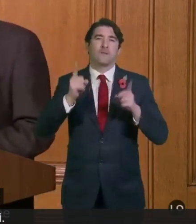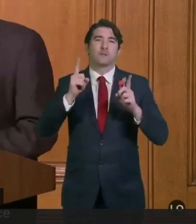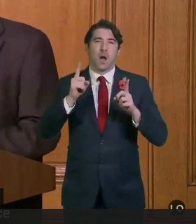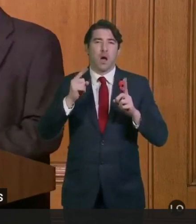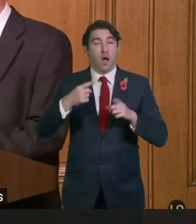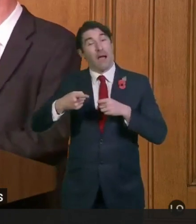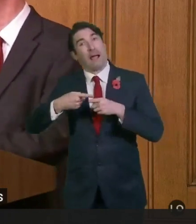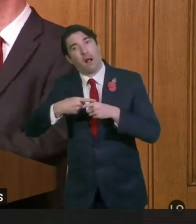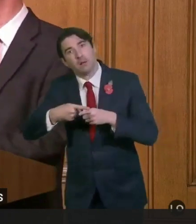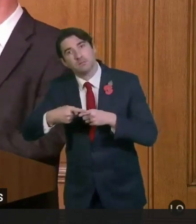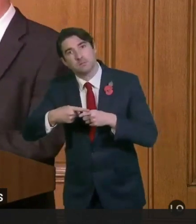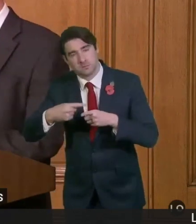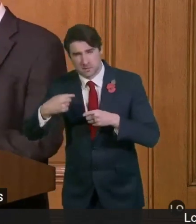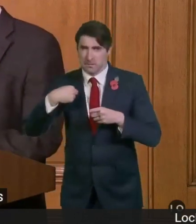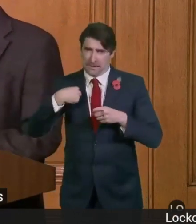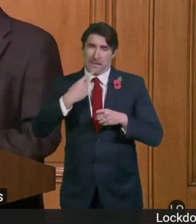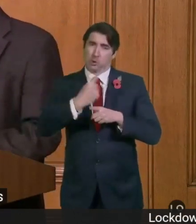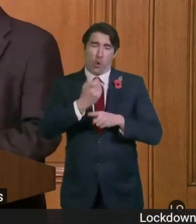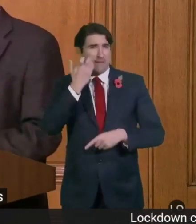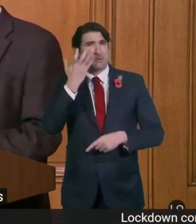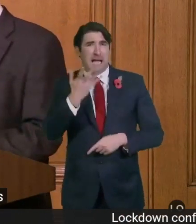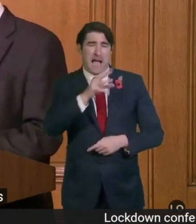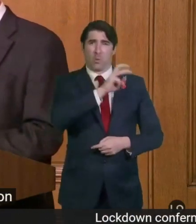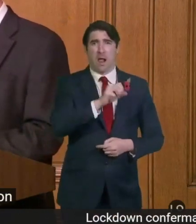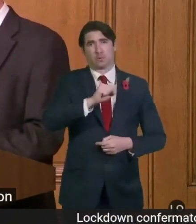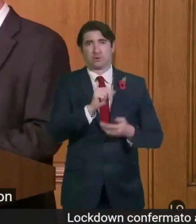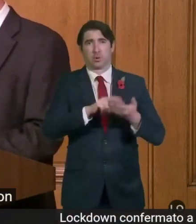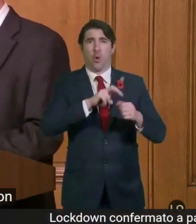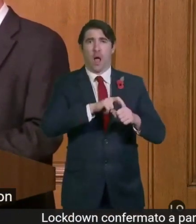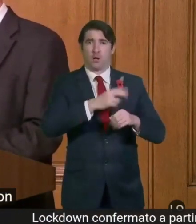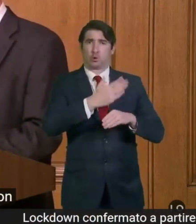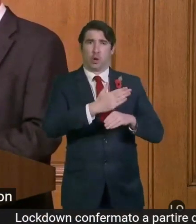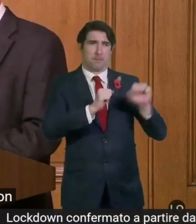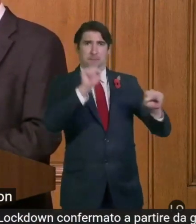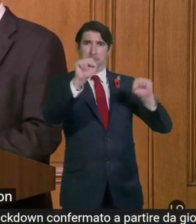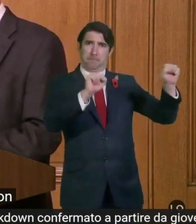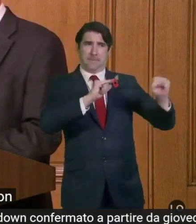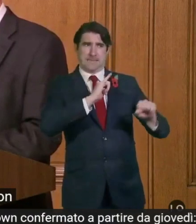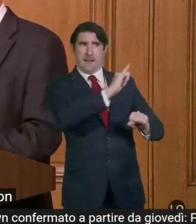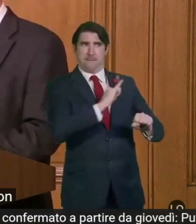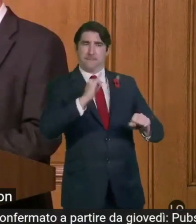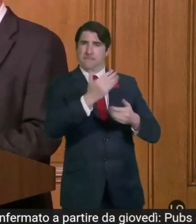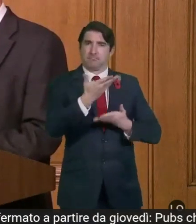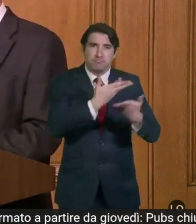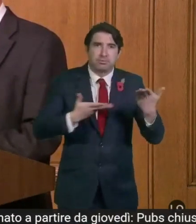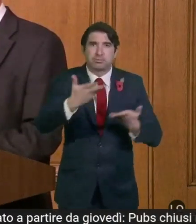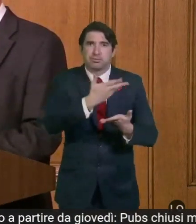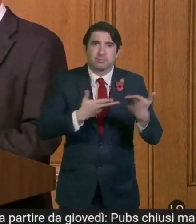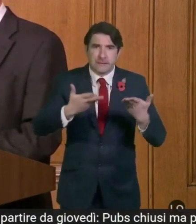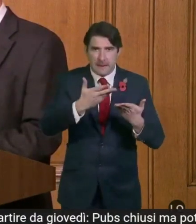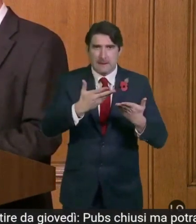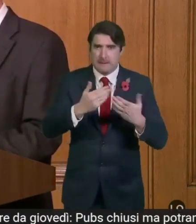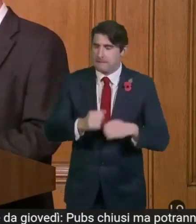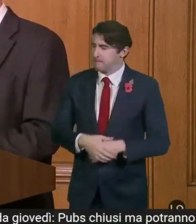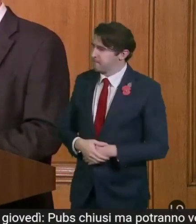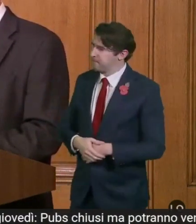is your question specifically to us, we're not suggesting that people who previously were on the shielding list, the just over 2 million people